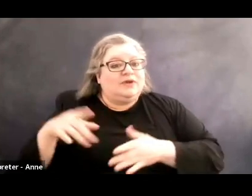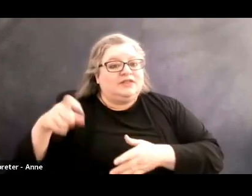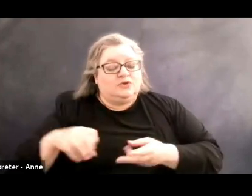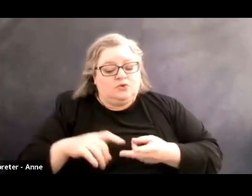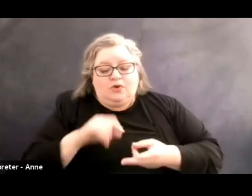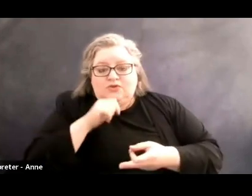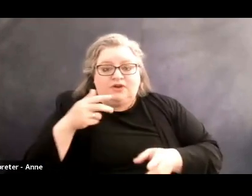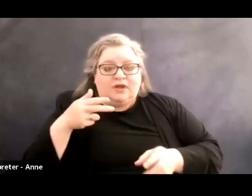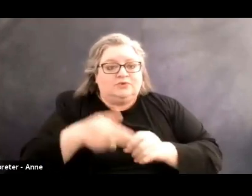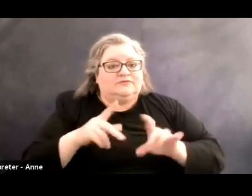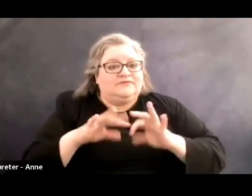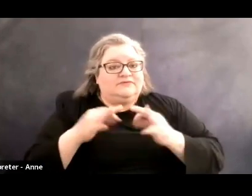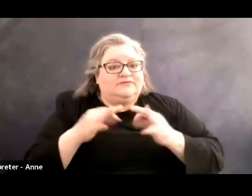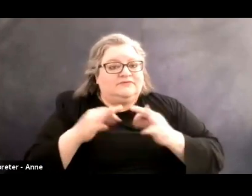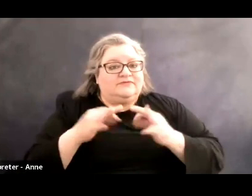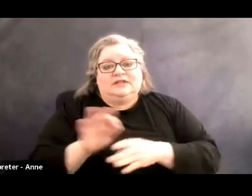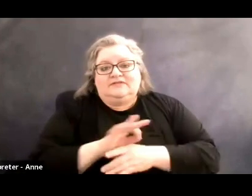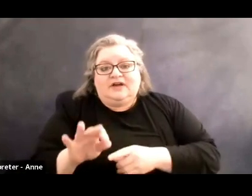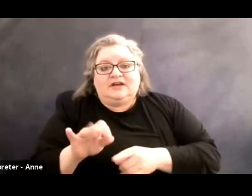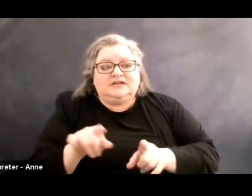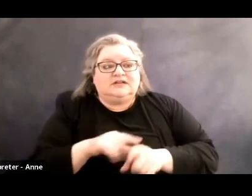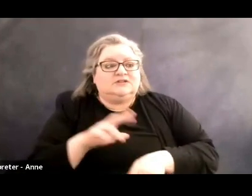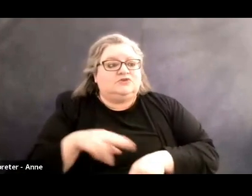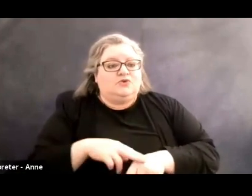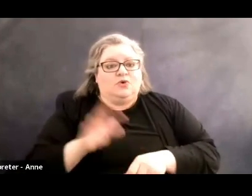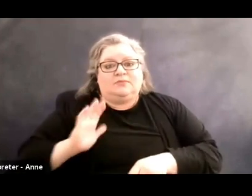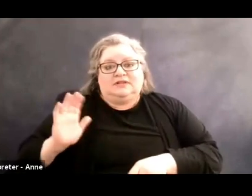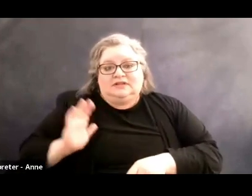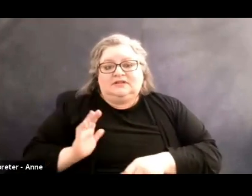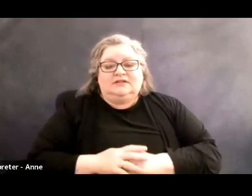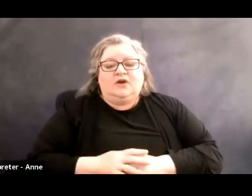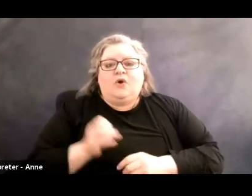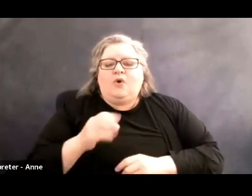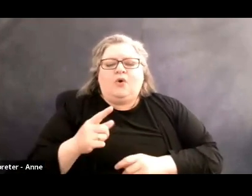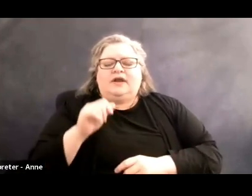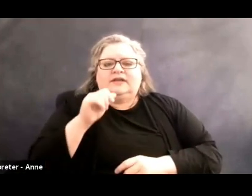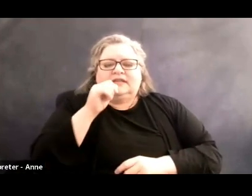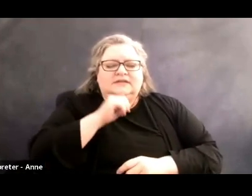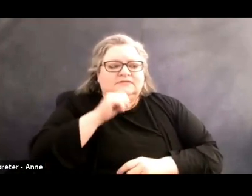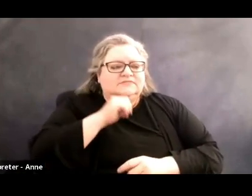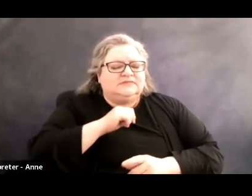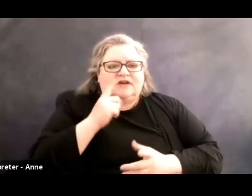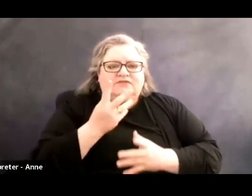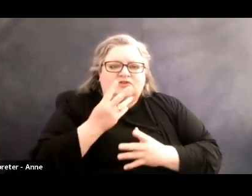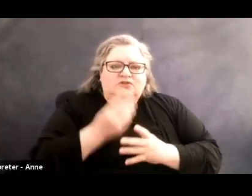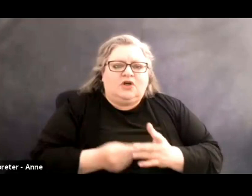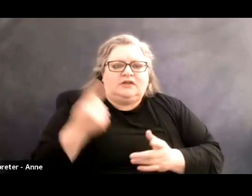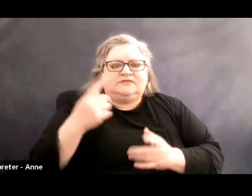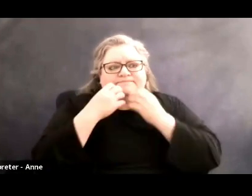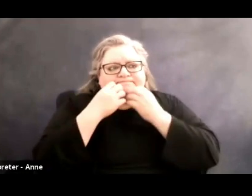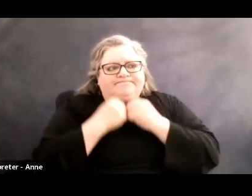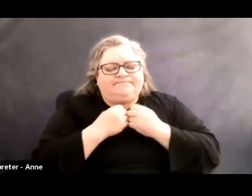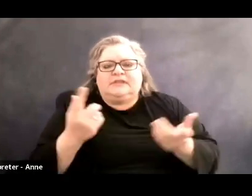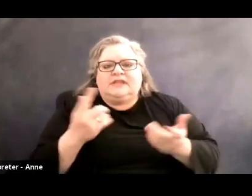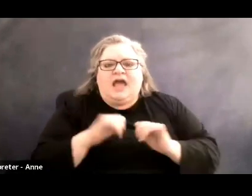in family functions as they normally have. Maybe they suffered a loss of a loved one, and that's pretty difficult to get over. How do you